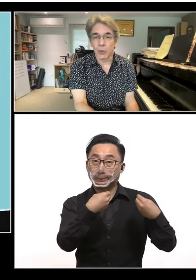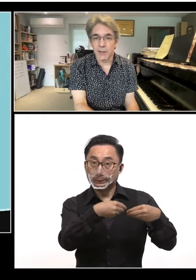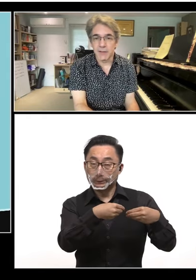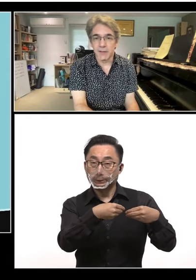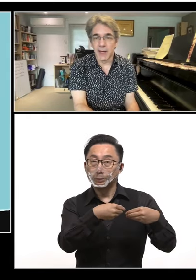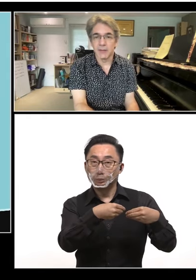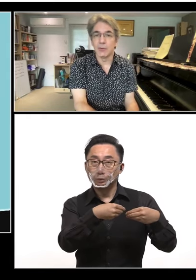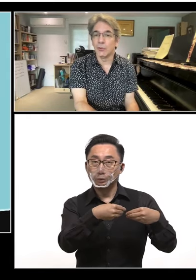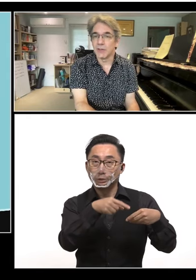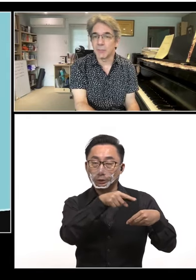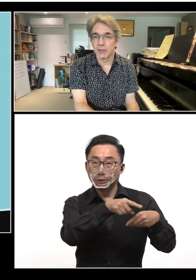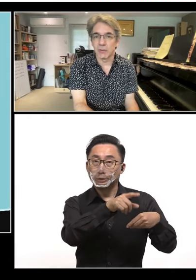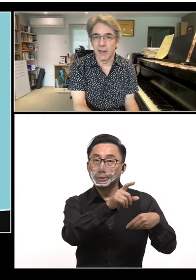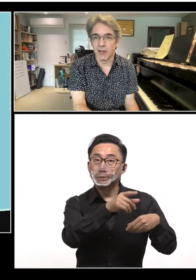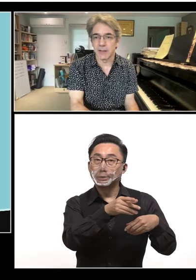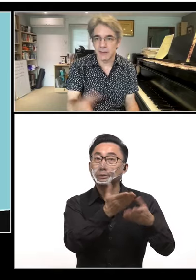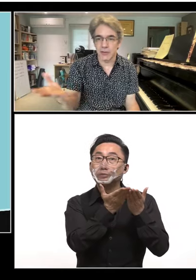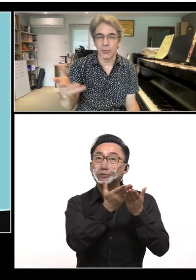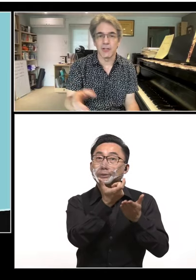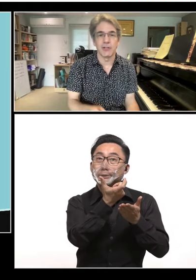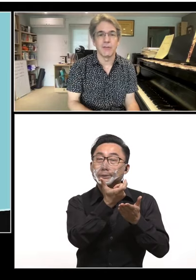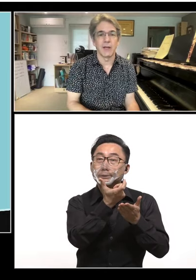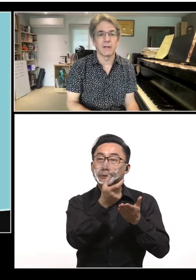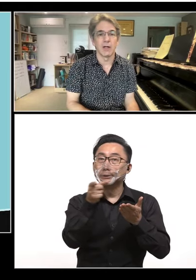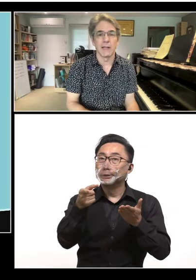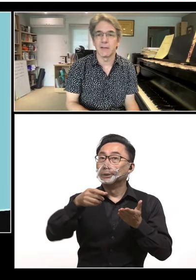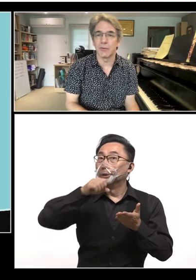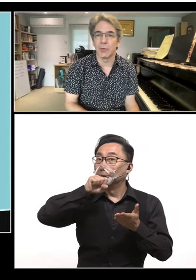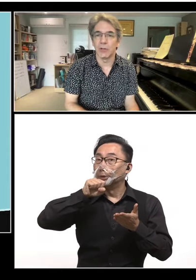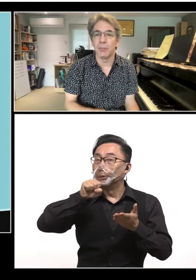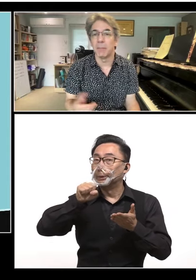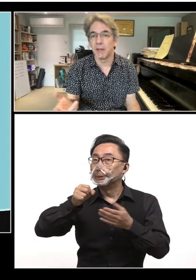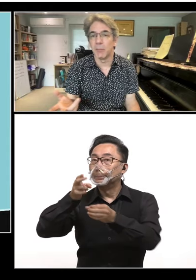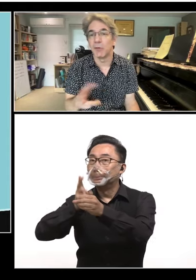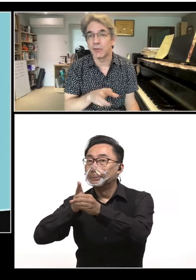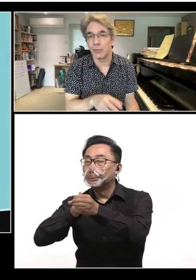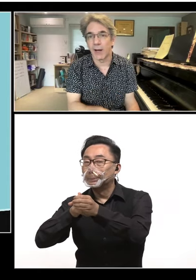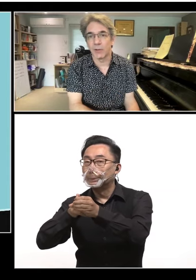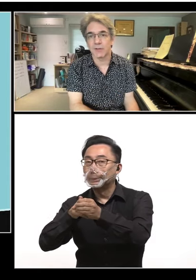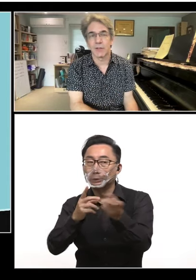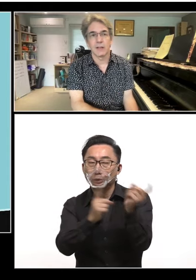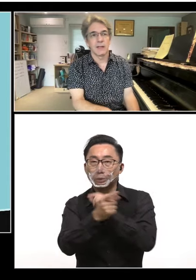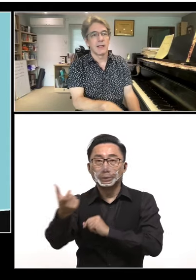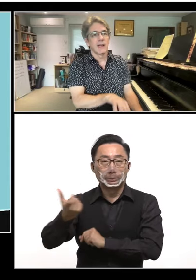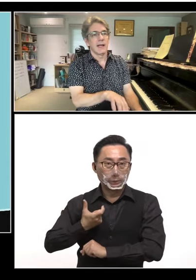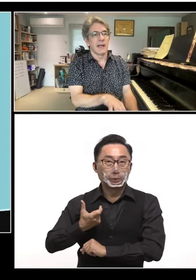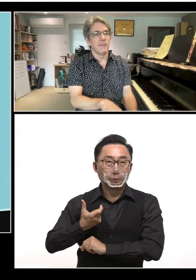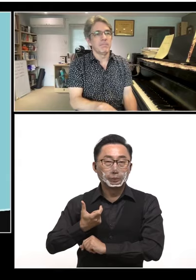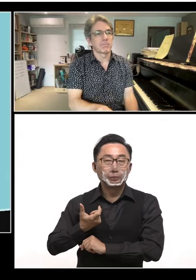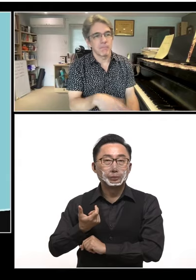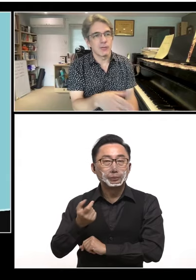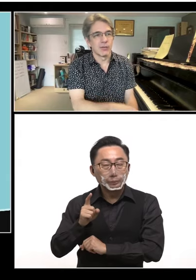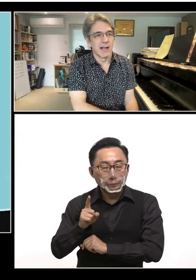had requested that due to his special talent and his situation that our lessons would be a minimum of 2 hours.